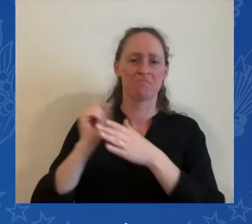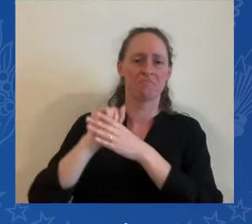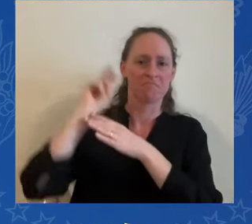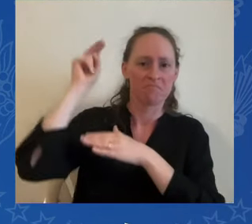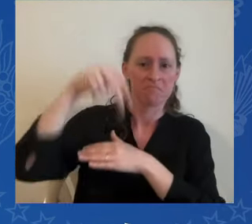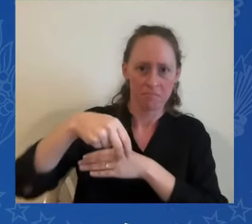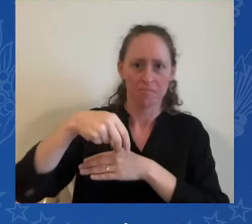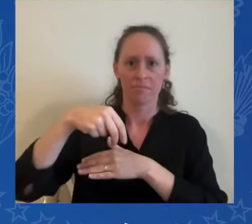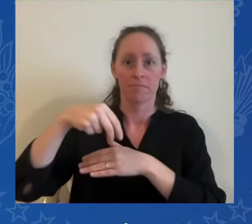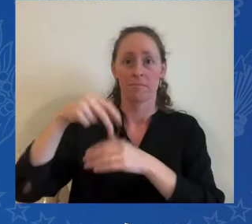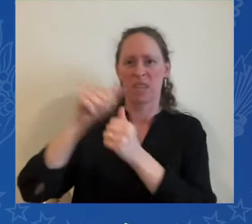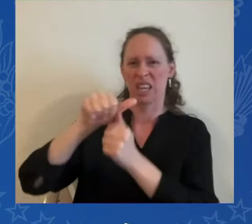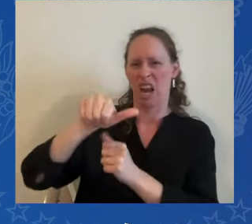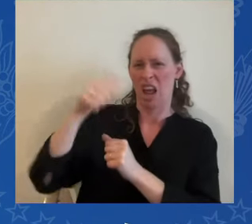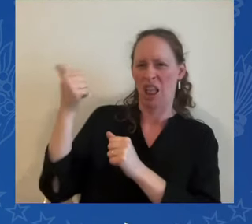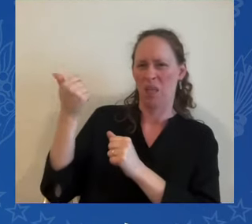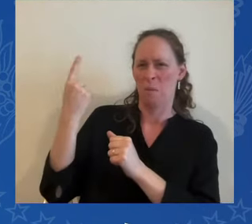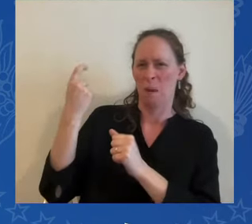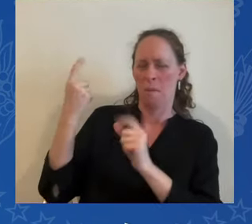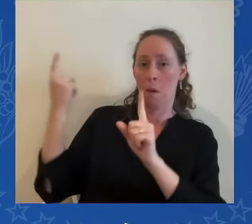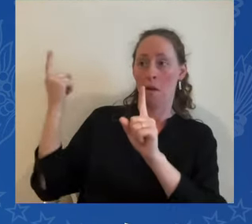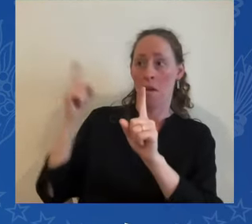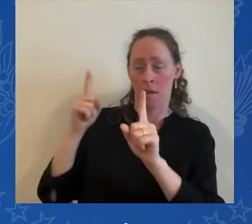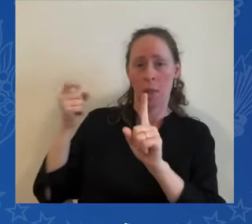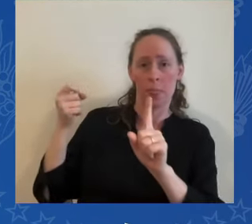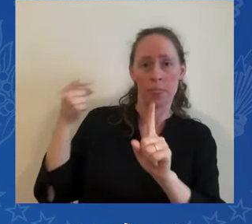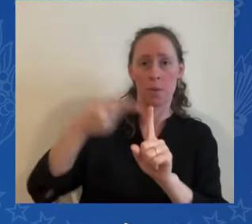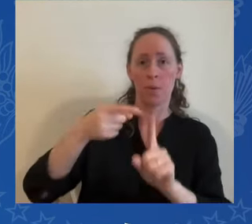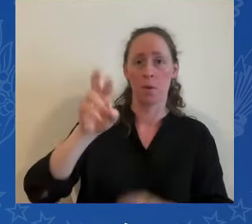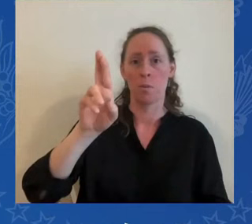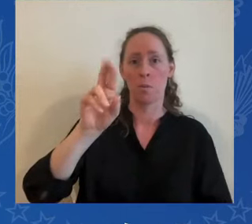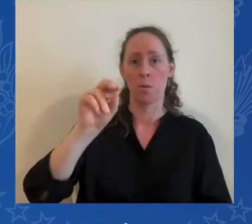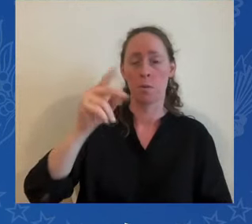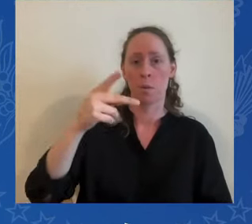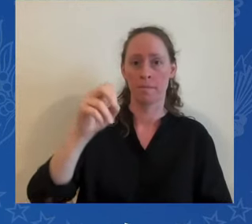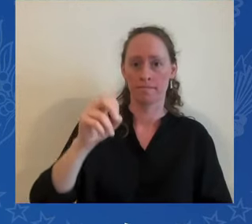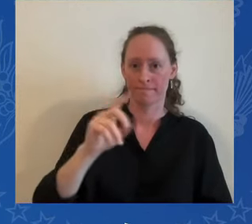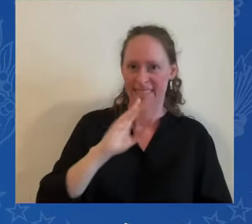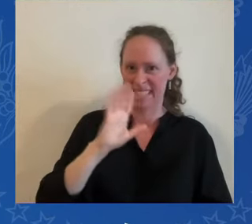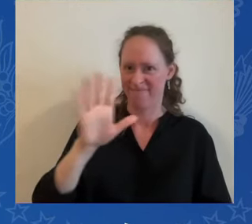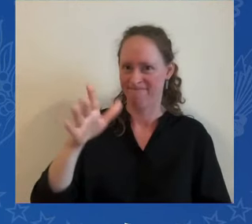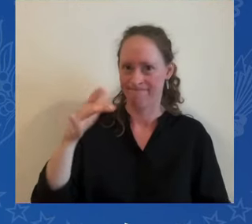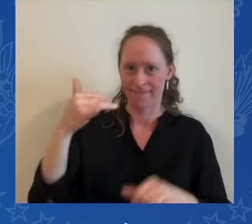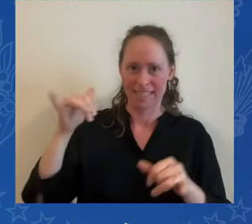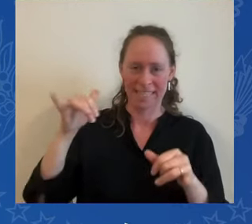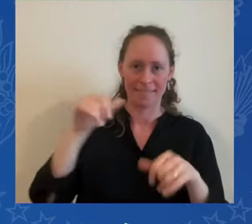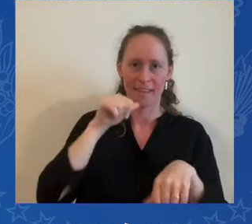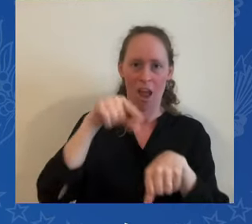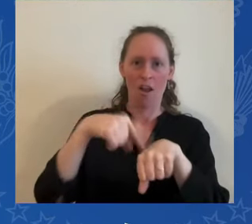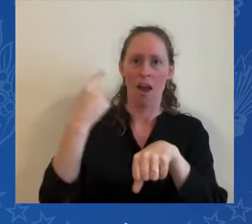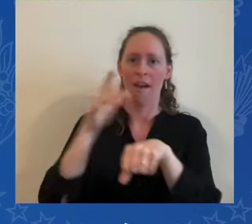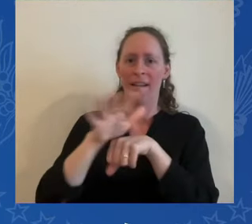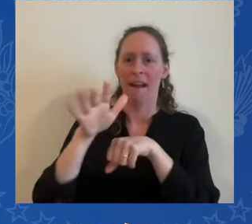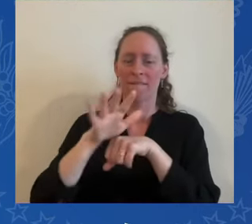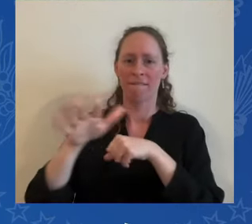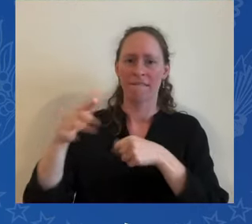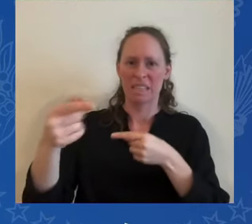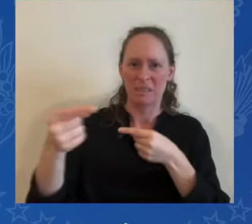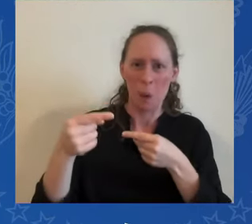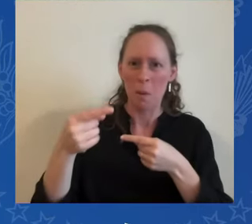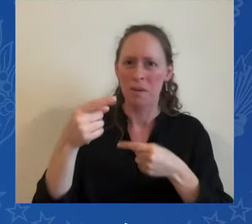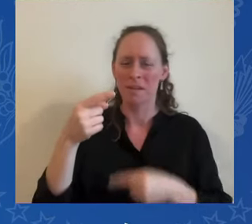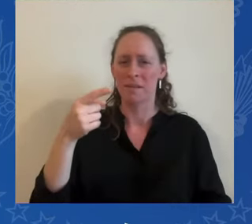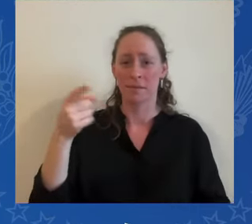woman to roll down the window and cling to the roof. Somehow, Deputy Pham made it to the car and grabbed hold of the woman and managed to grasp the end of the